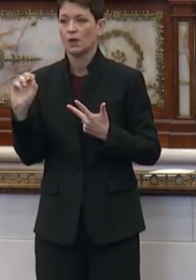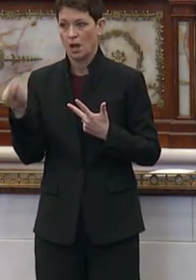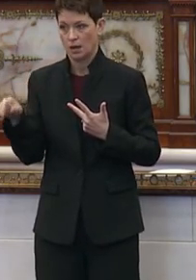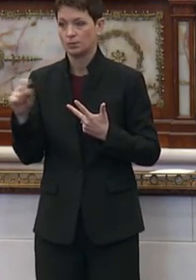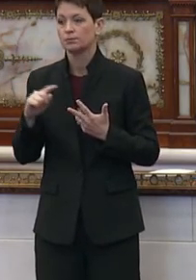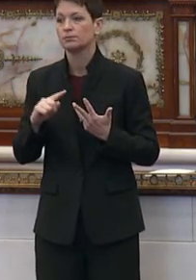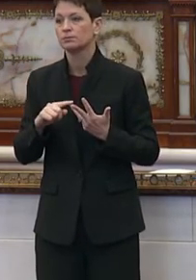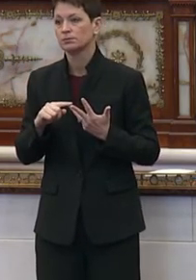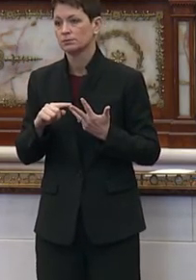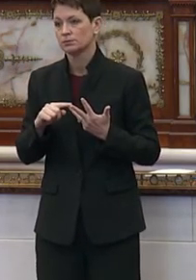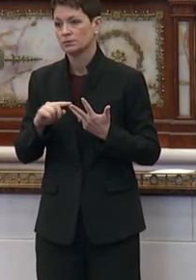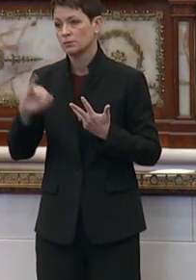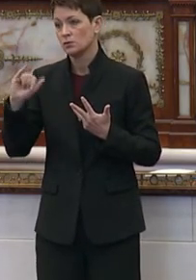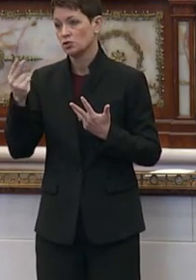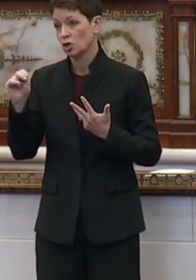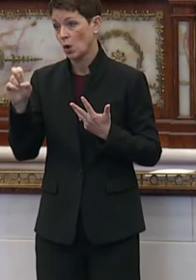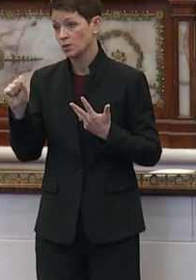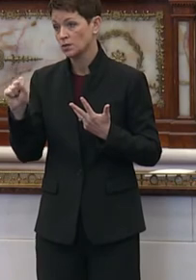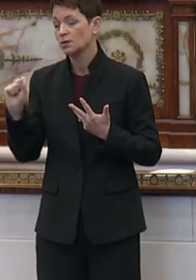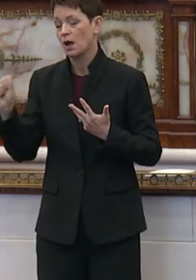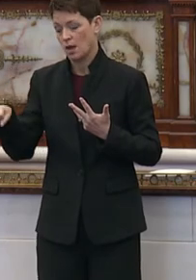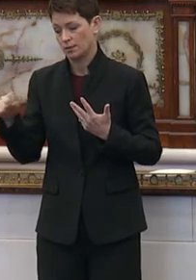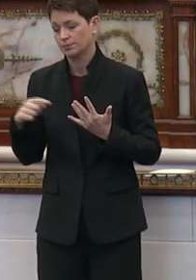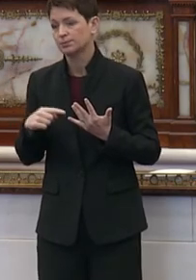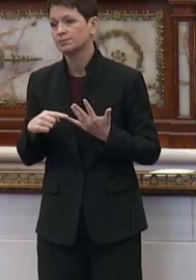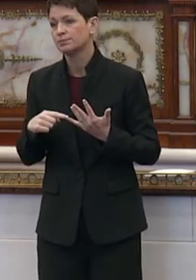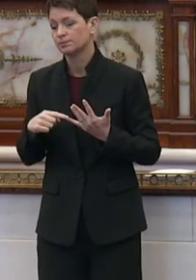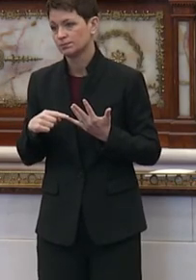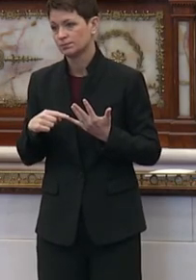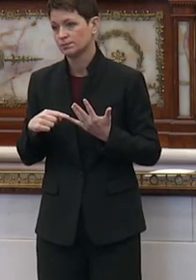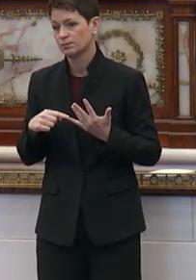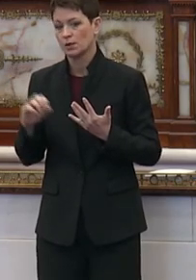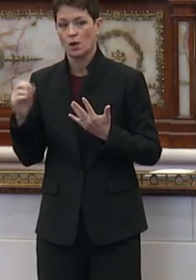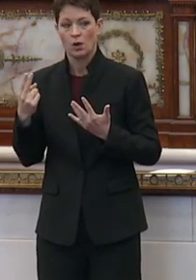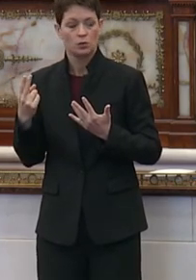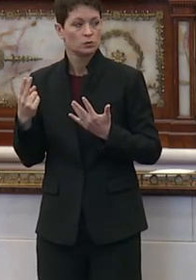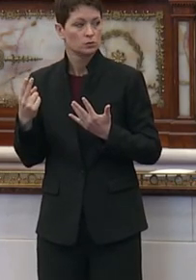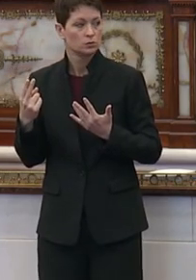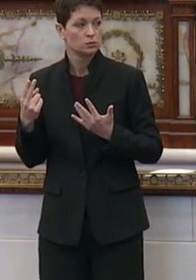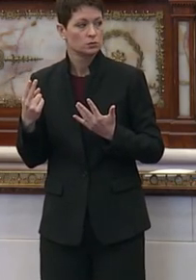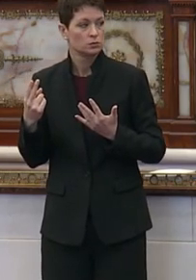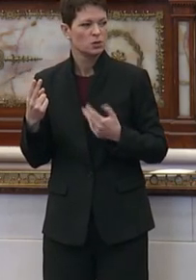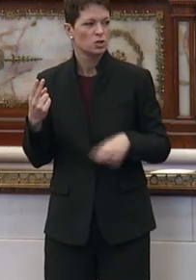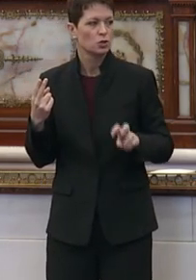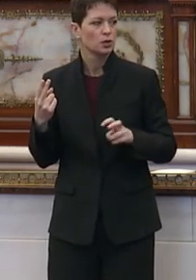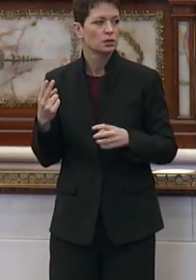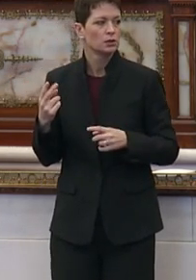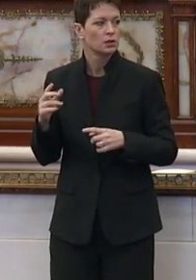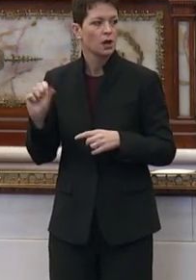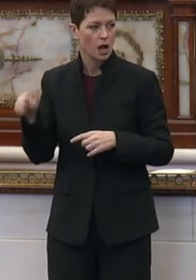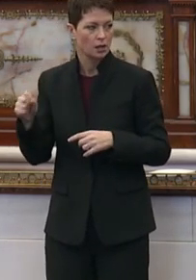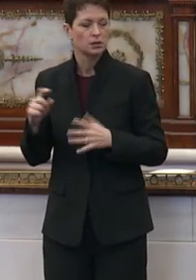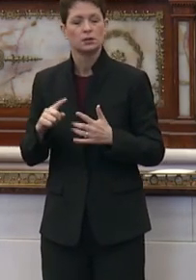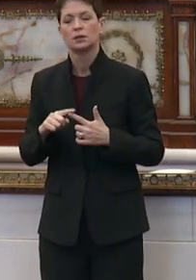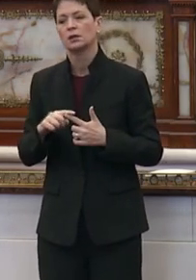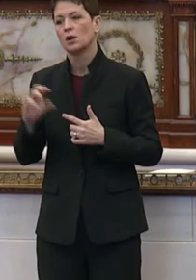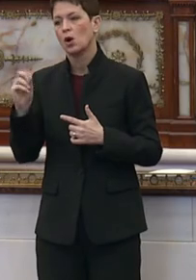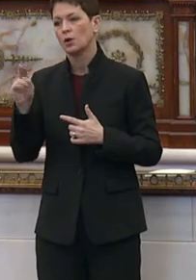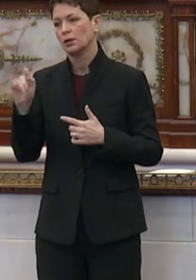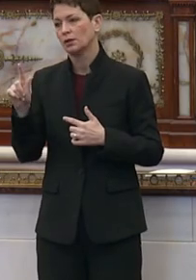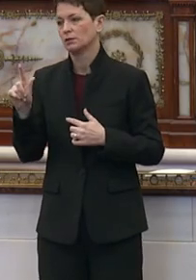Aye. Councilman Jones? Aye. Councilman O? Aye. Councilman